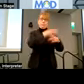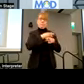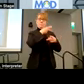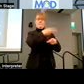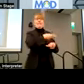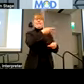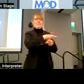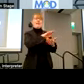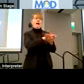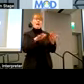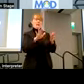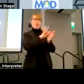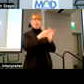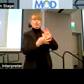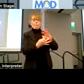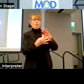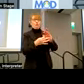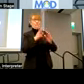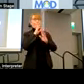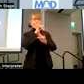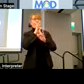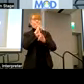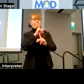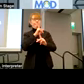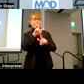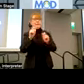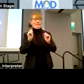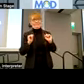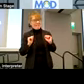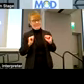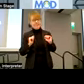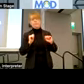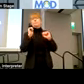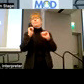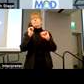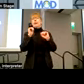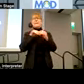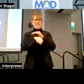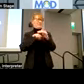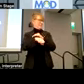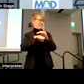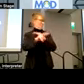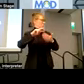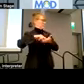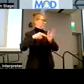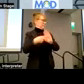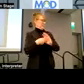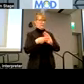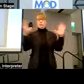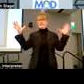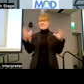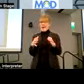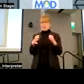let's go. All right. What is accessibility in a digital world? Which is such a great title for this gathering today.